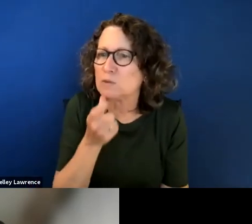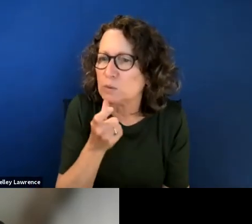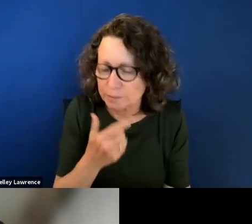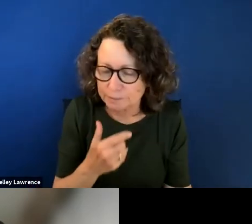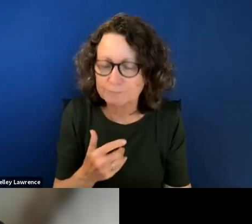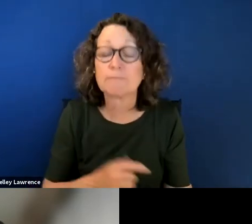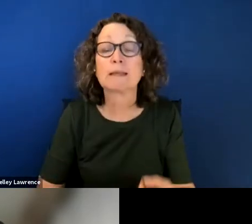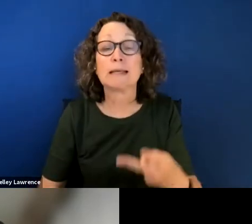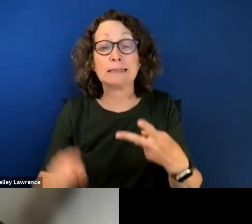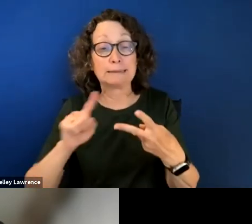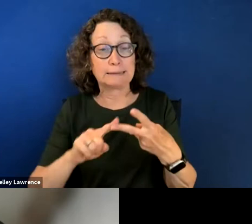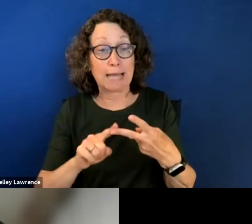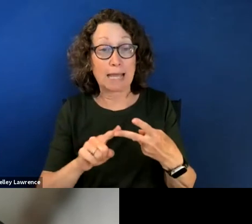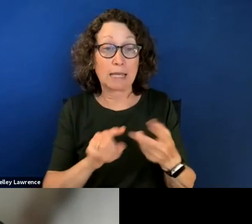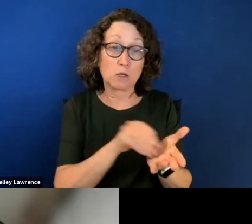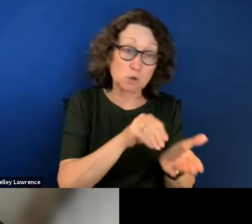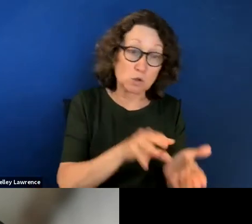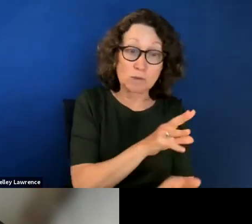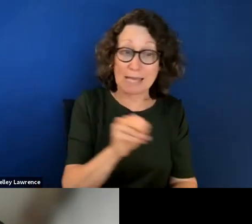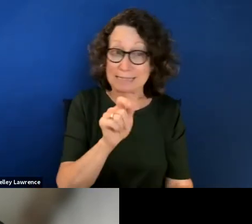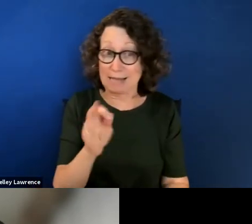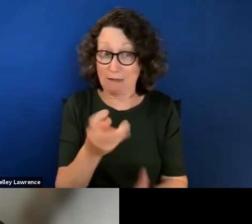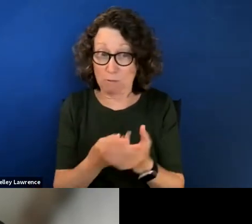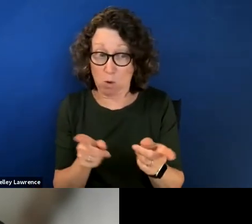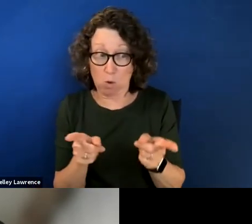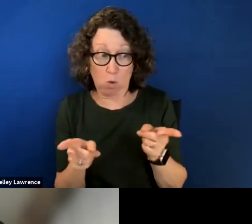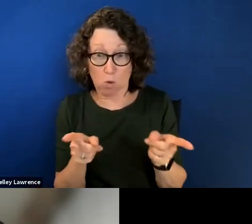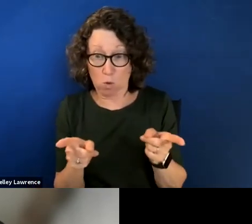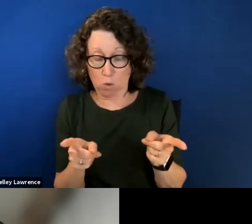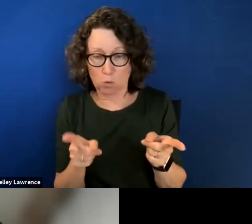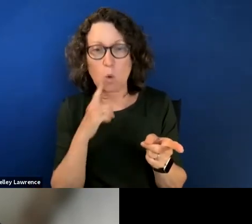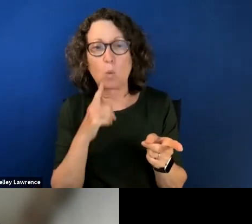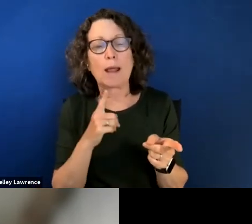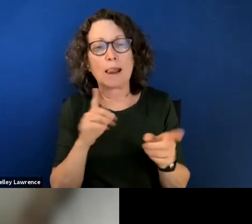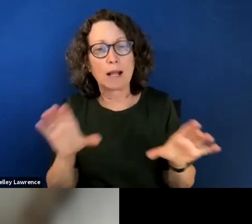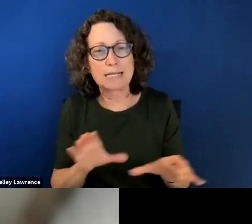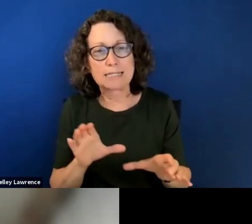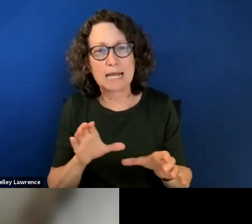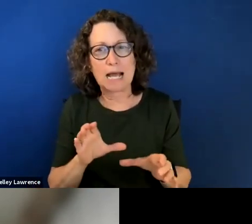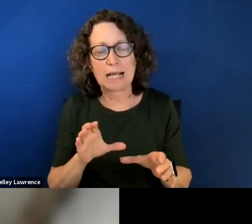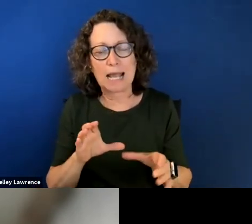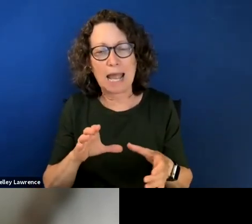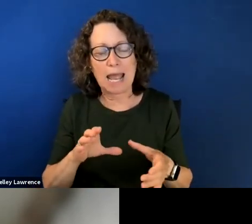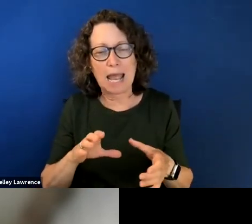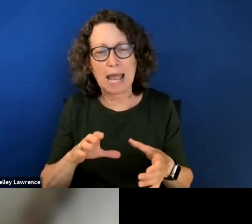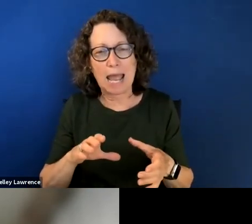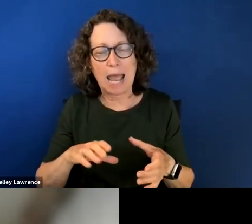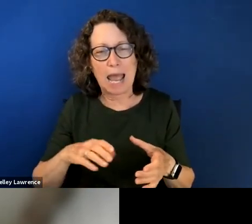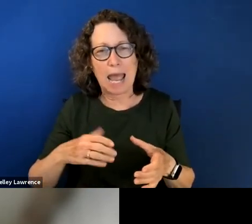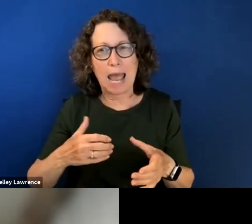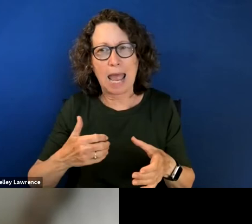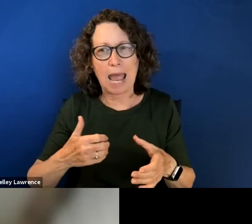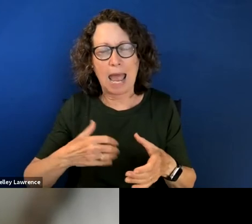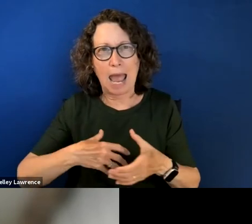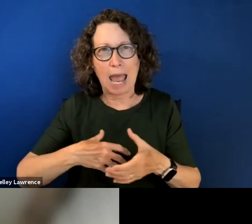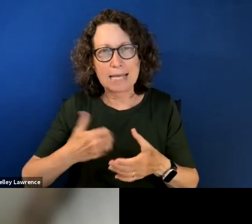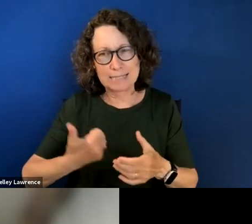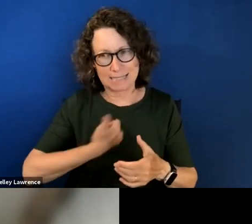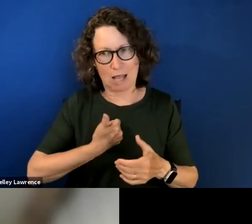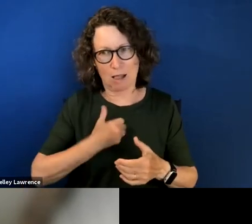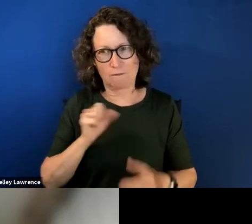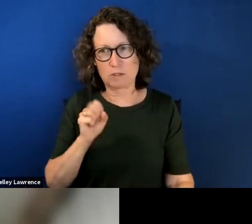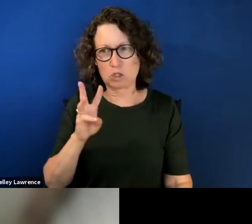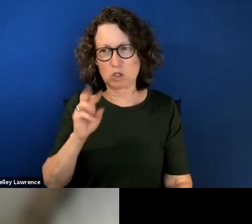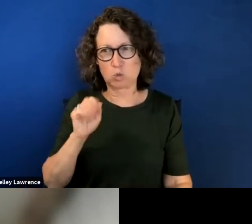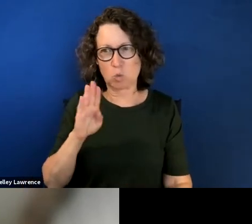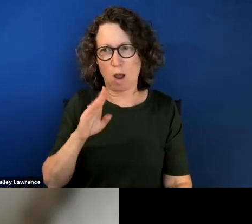Second, both students and staff will conduct anterior self swabs in just about the